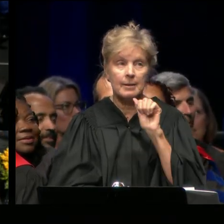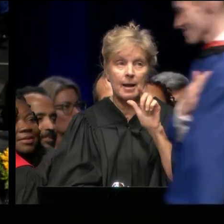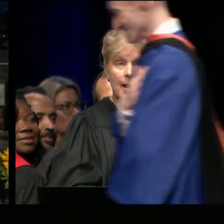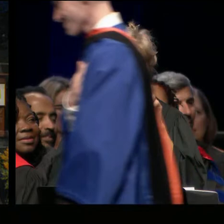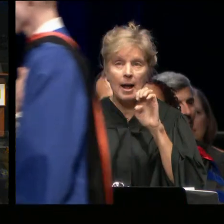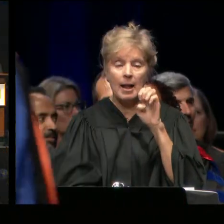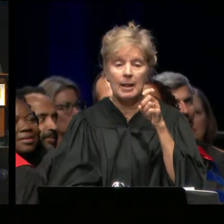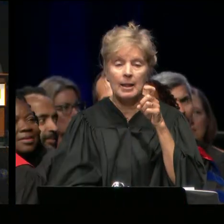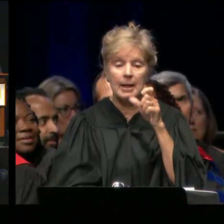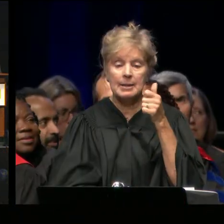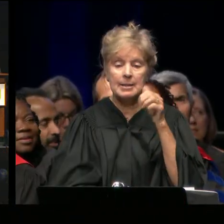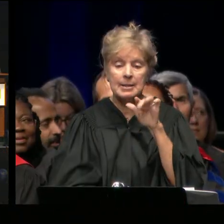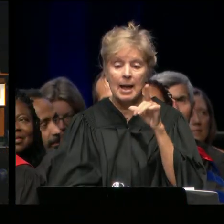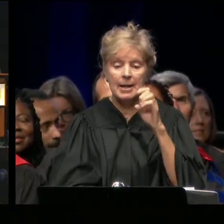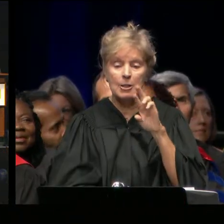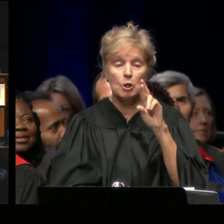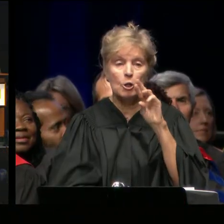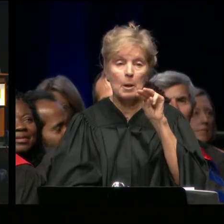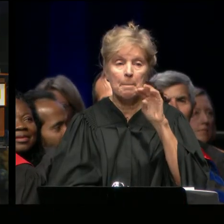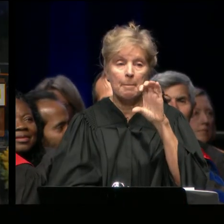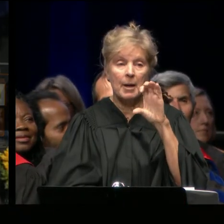Alexander McPherson.